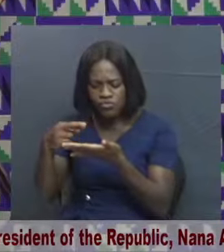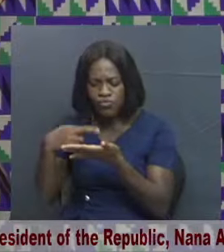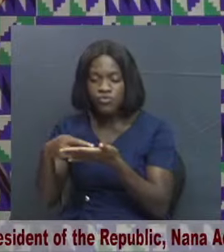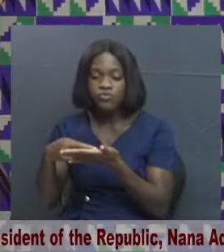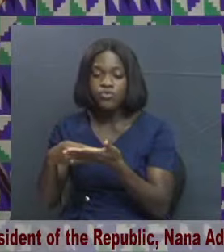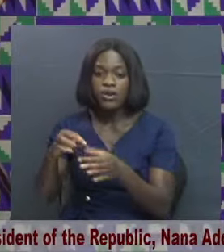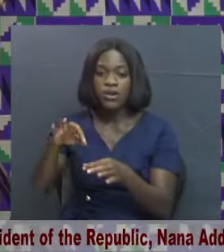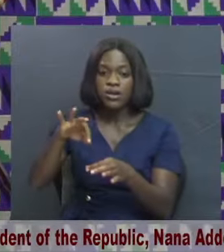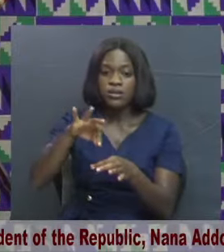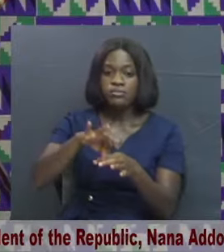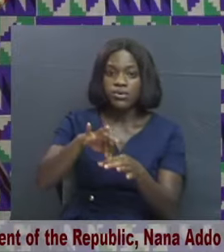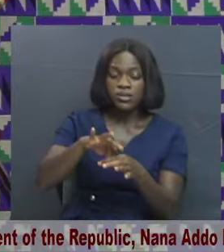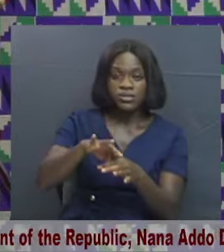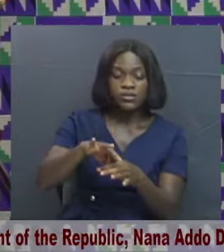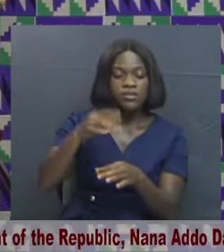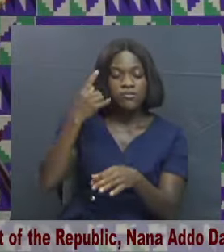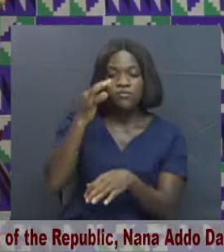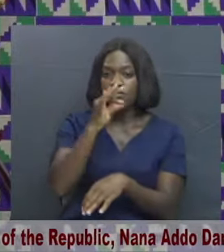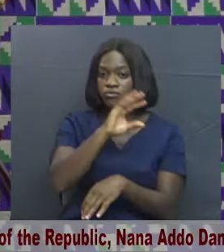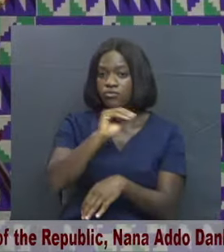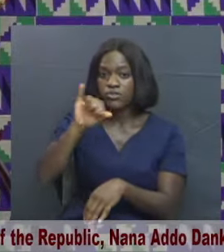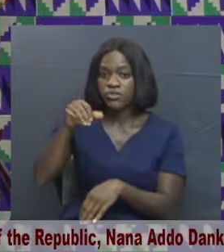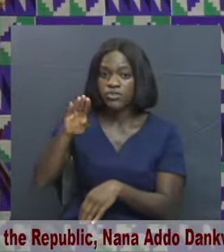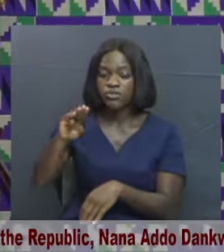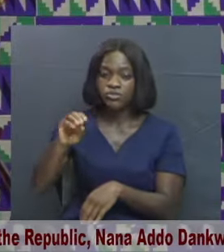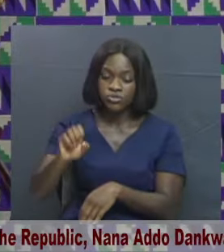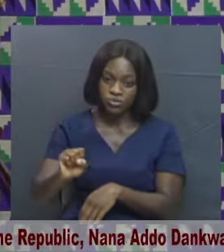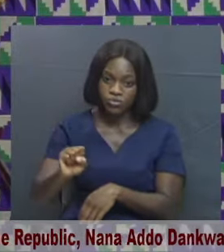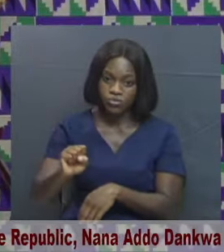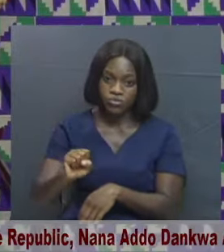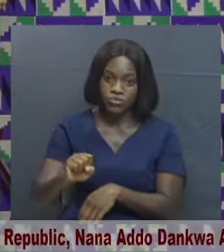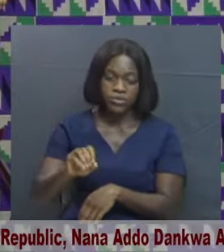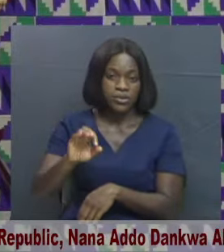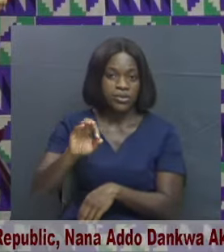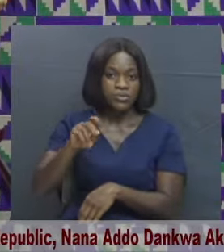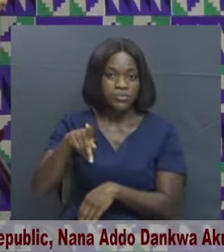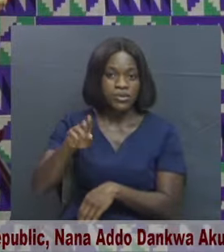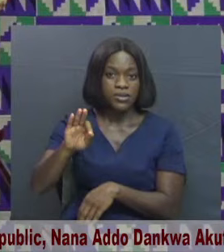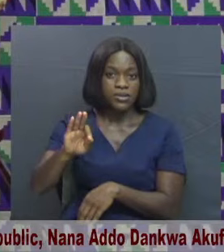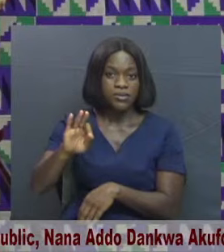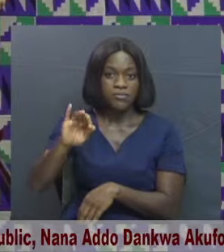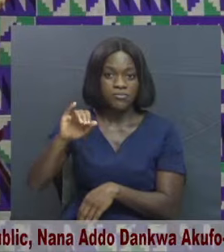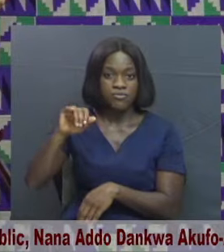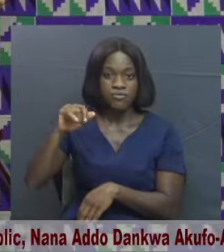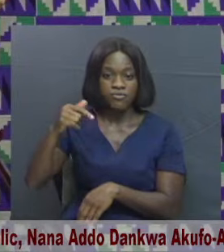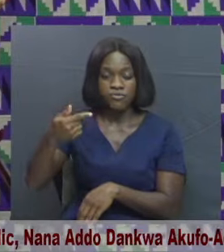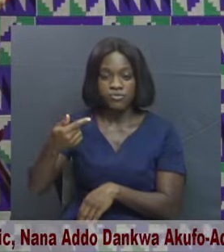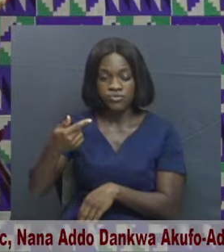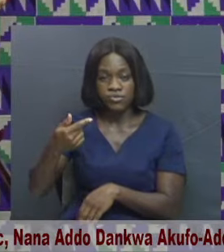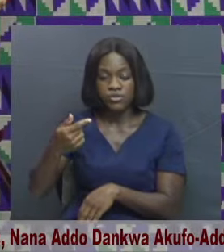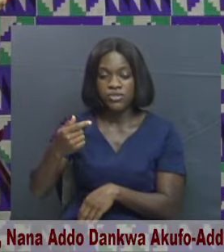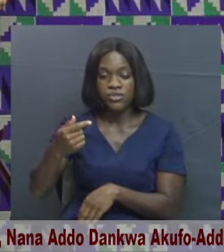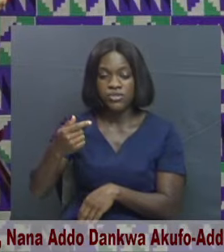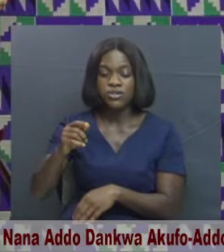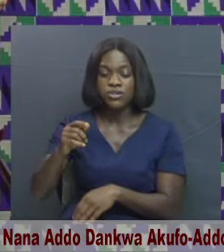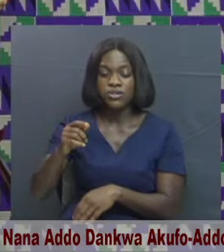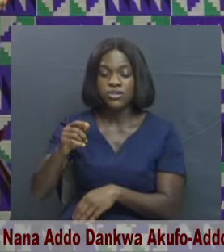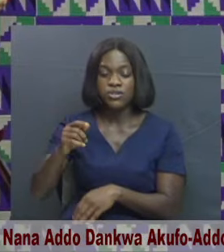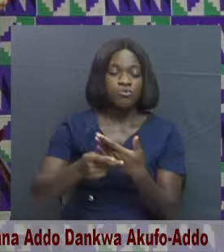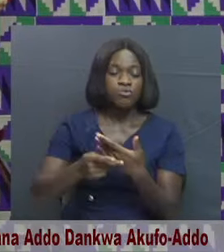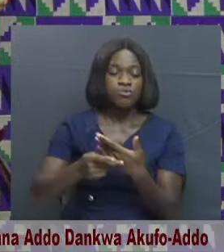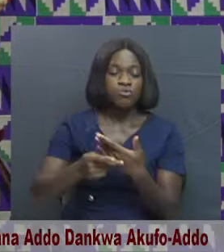for for food and jobs PFD program which had been implemented since